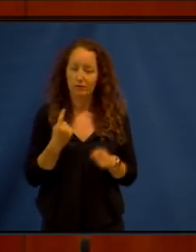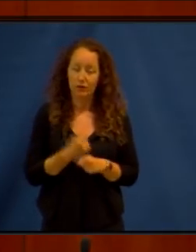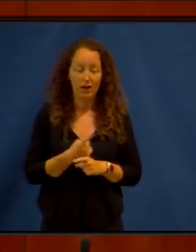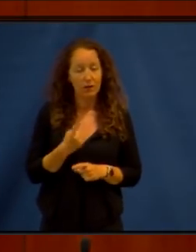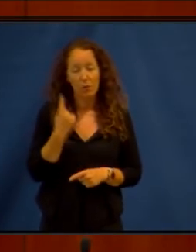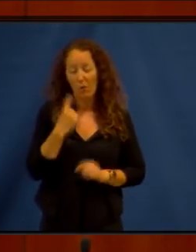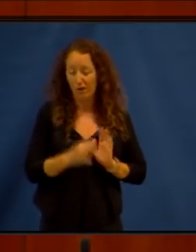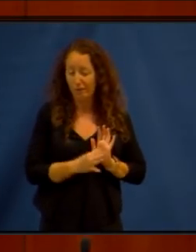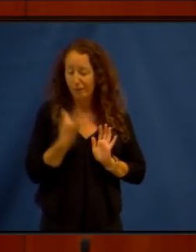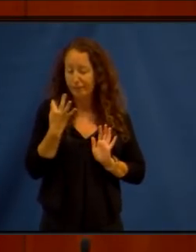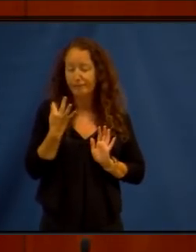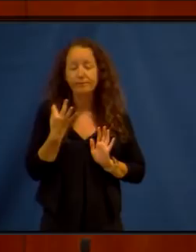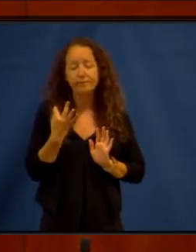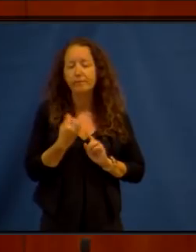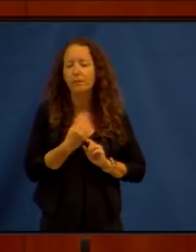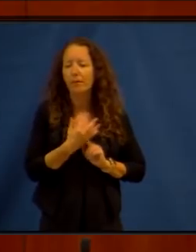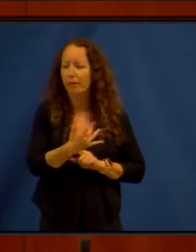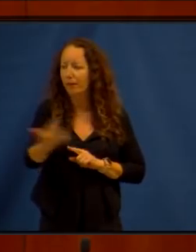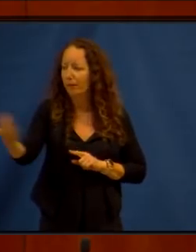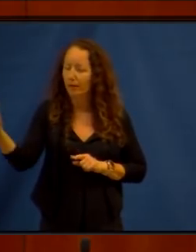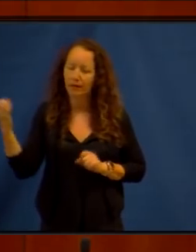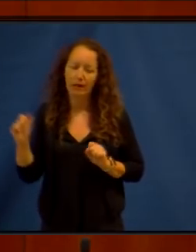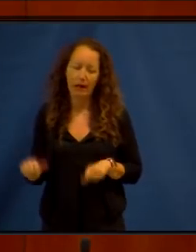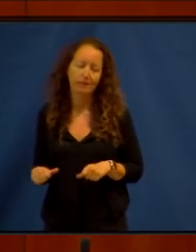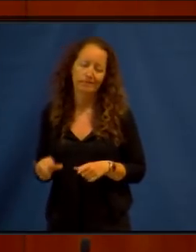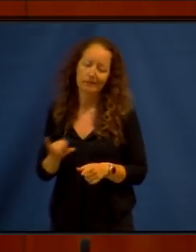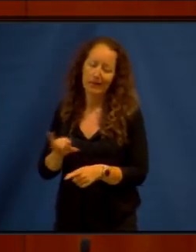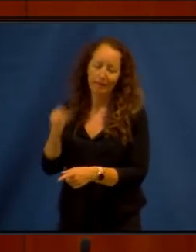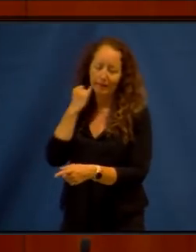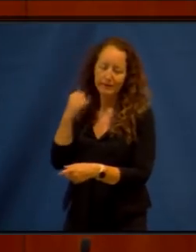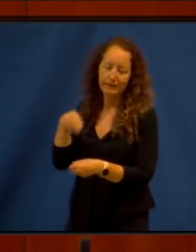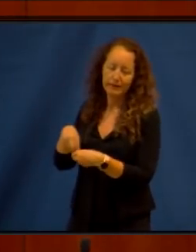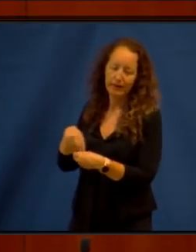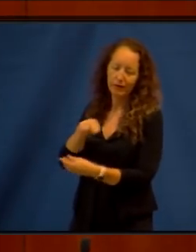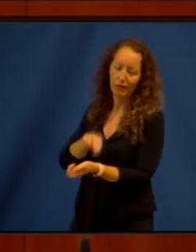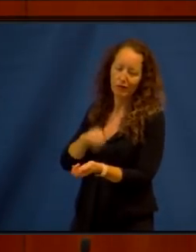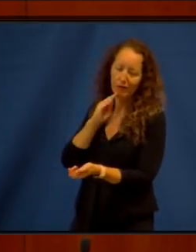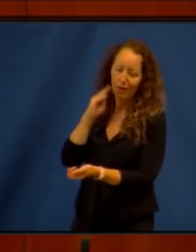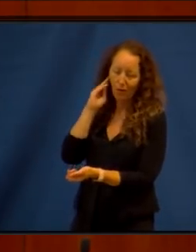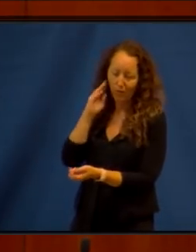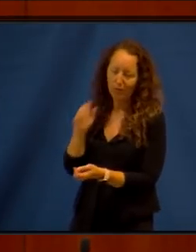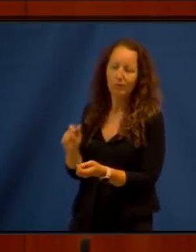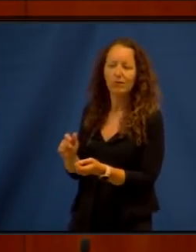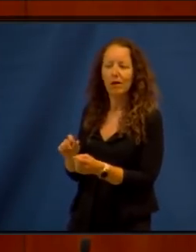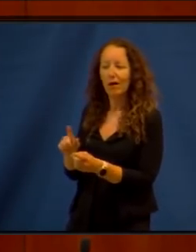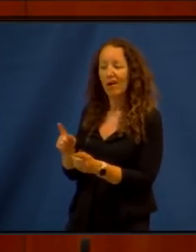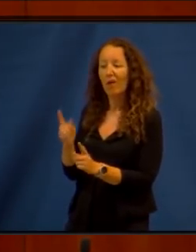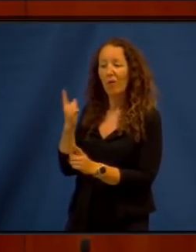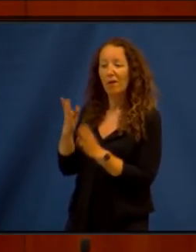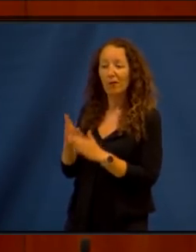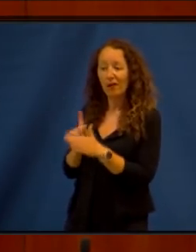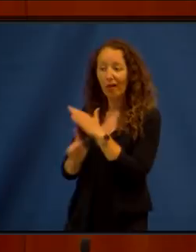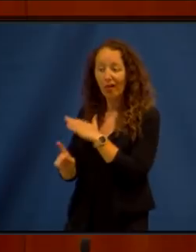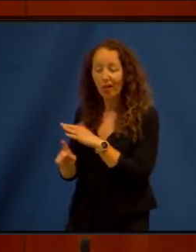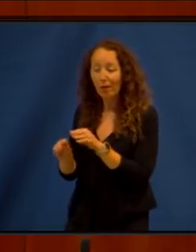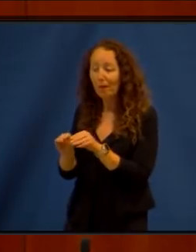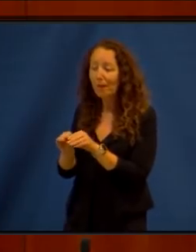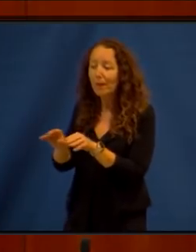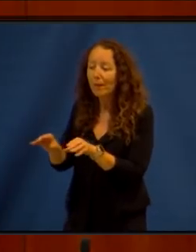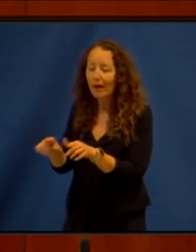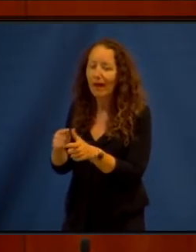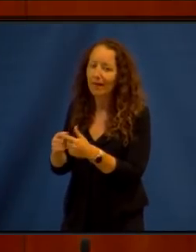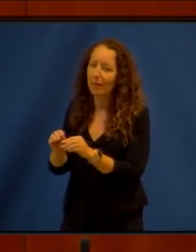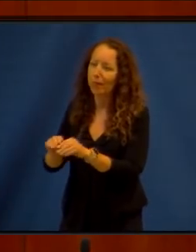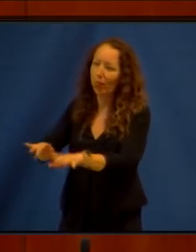happen in many places around the country, and unfortunately it looks like has happened here. So the answer to your question